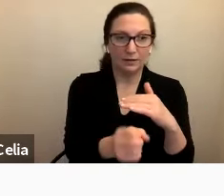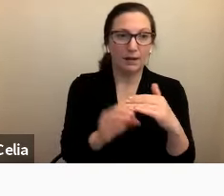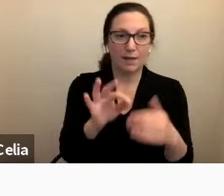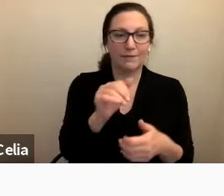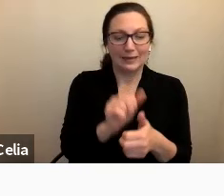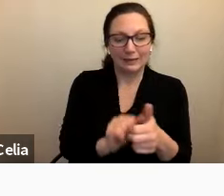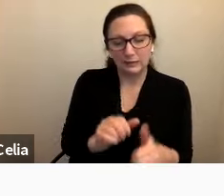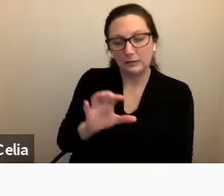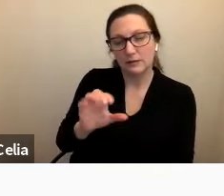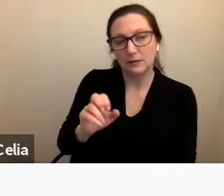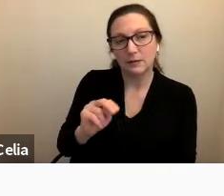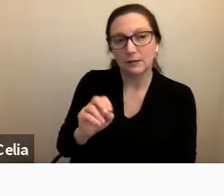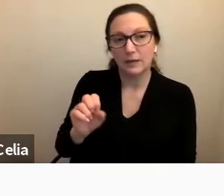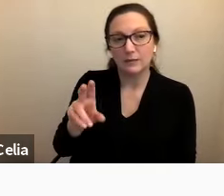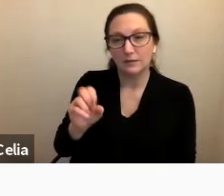census tract.